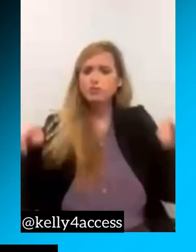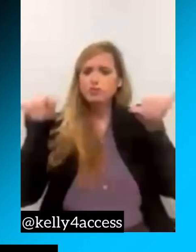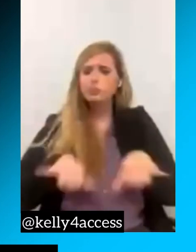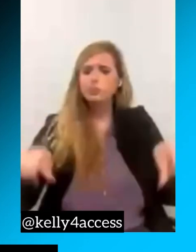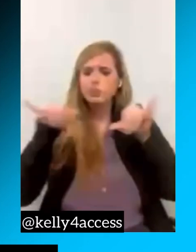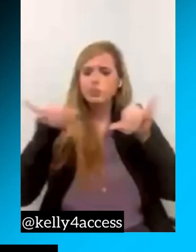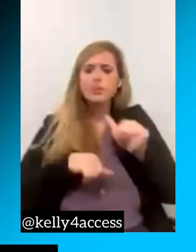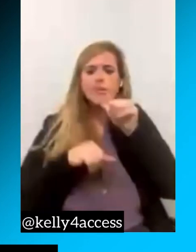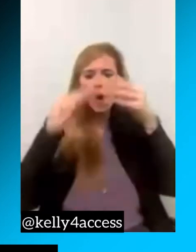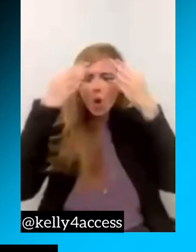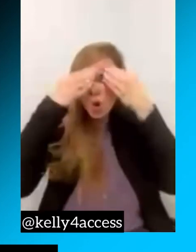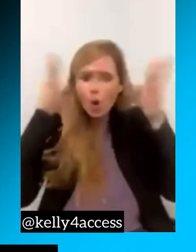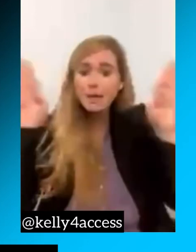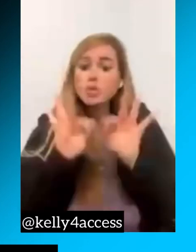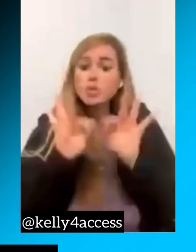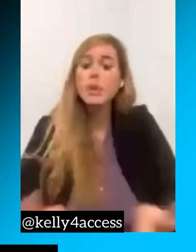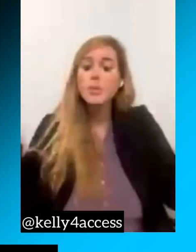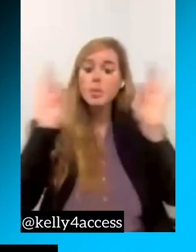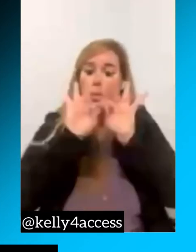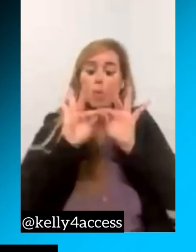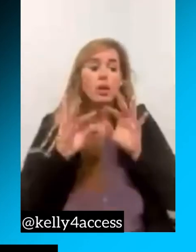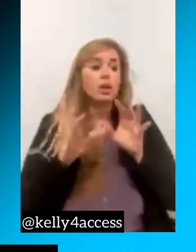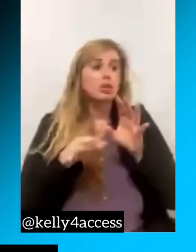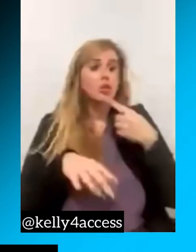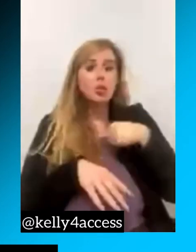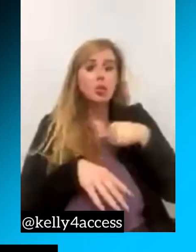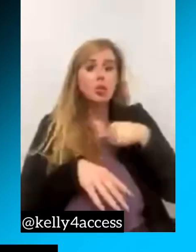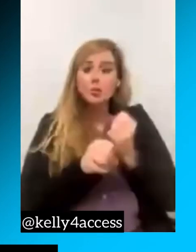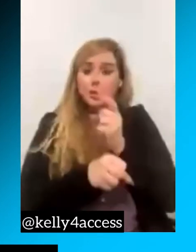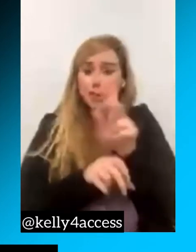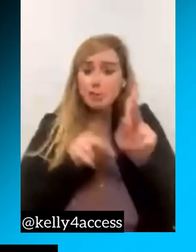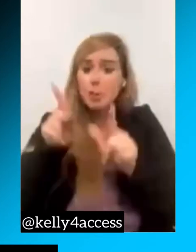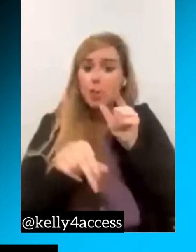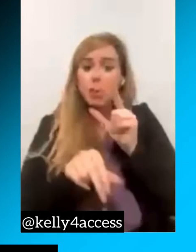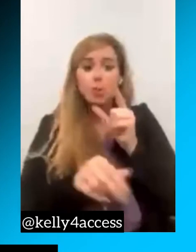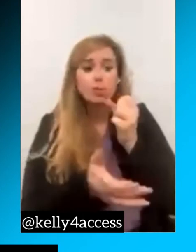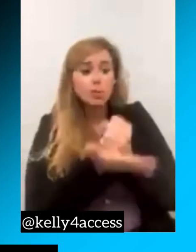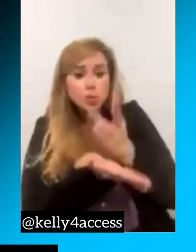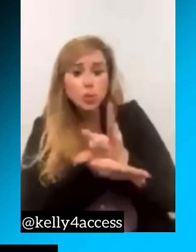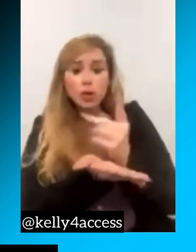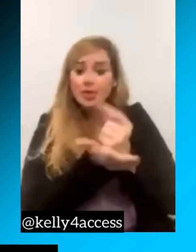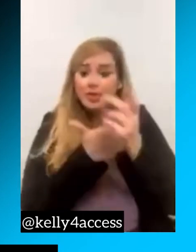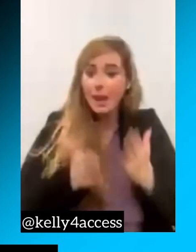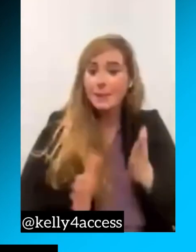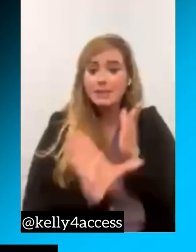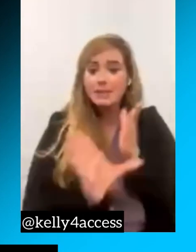making sure that people working in mental health get information.